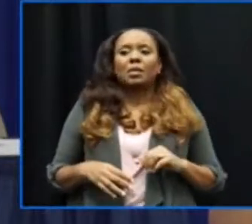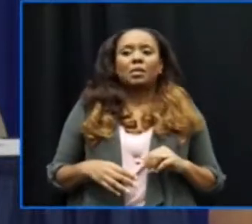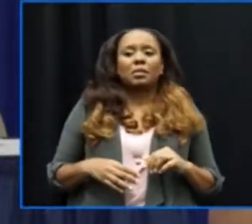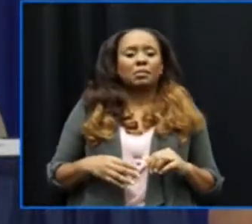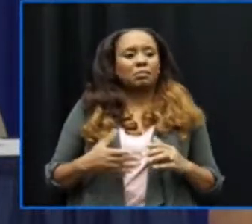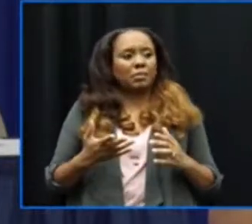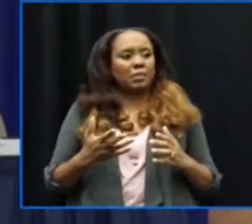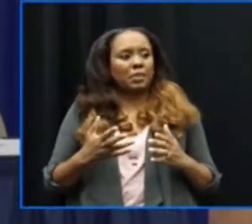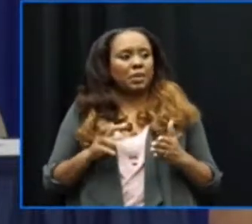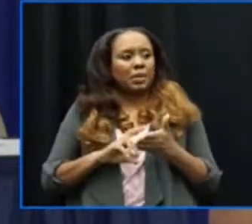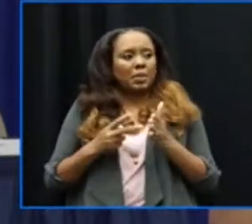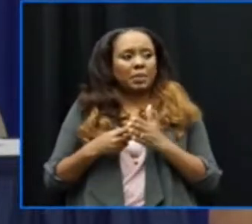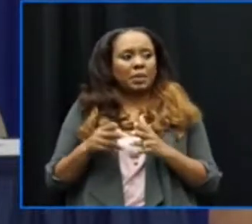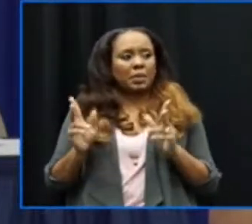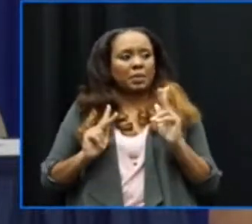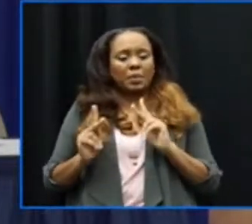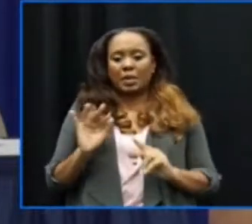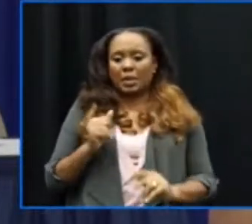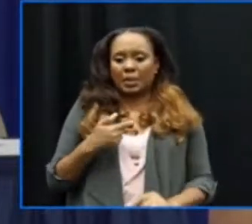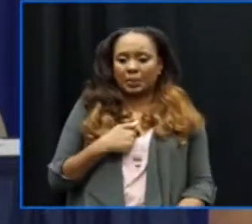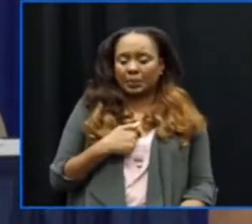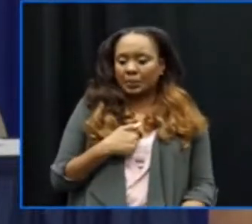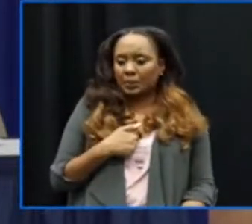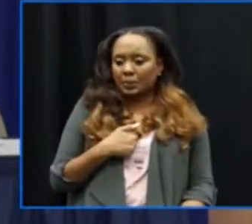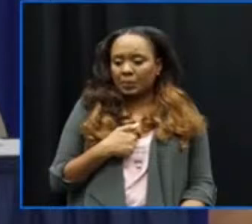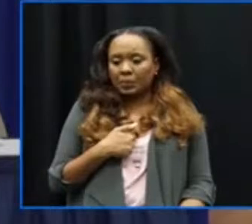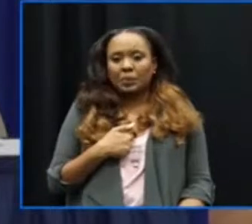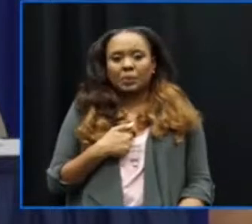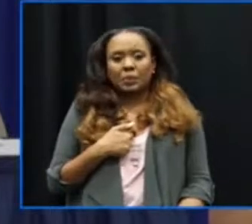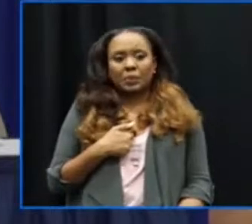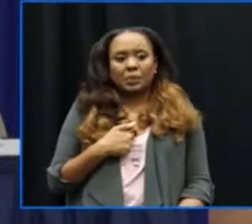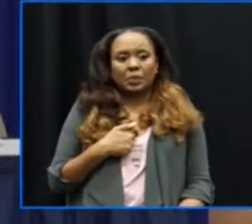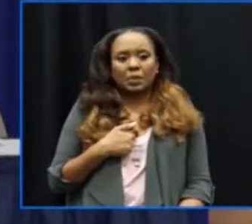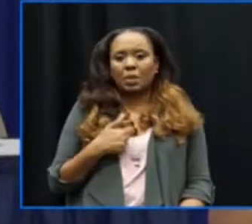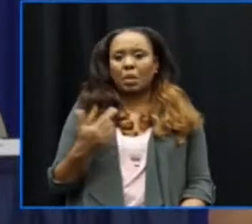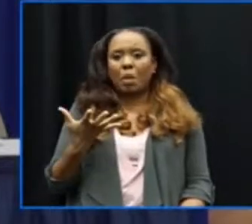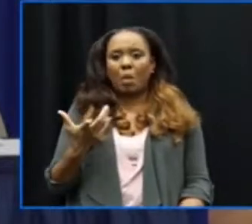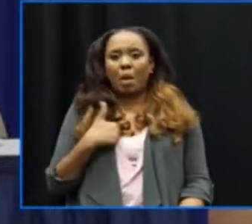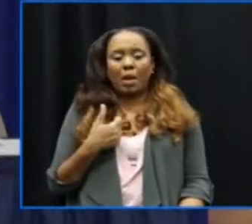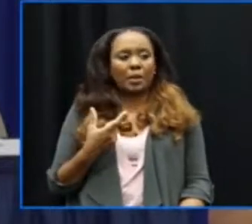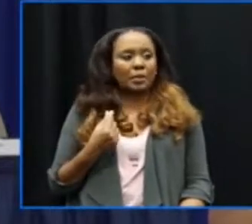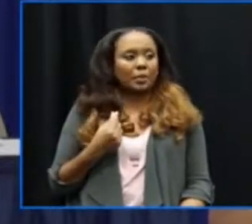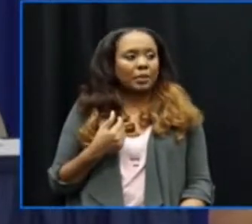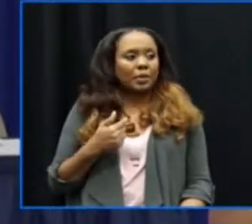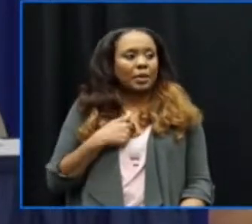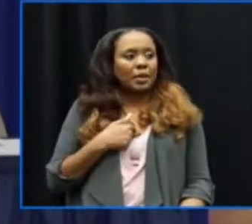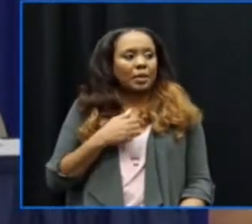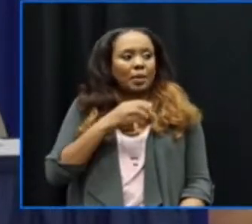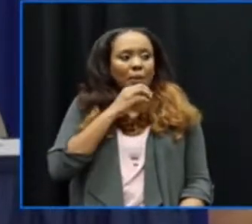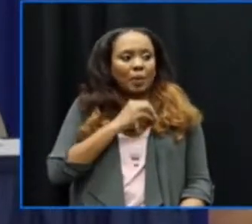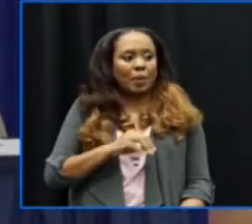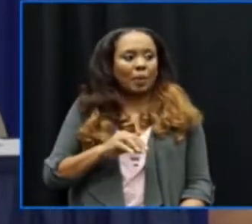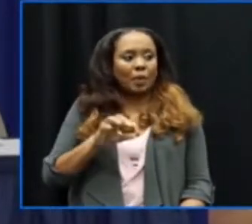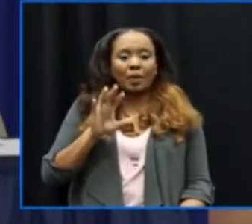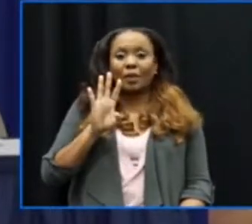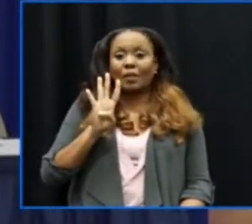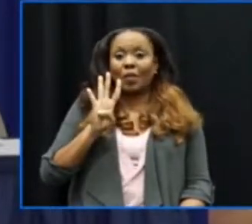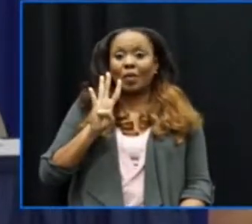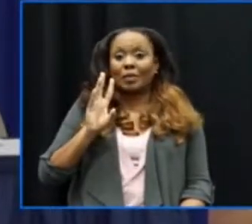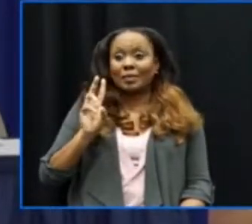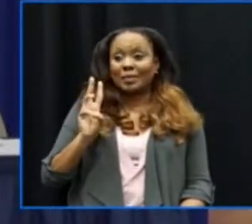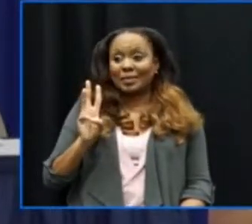that people like me, though, compromised, because at the tender age of 46,